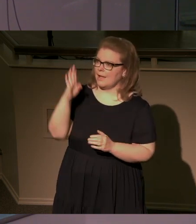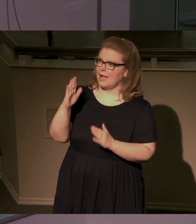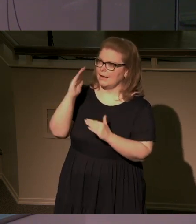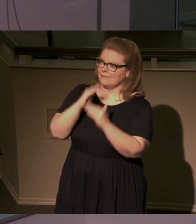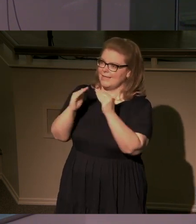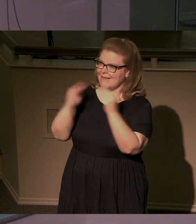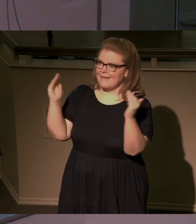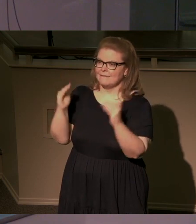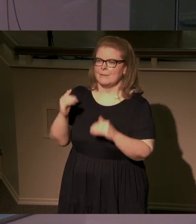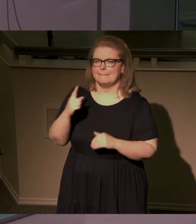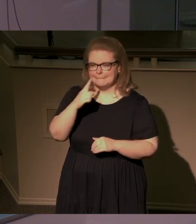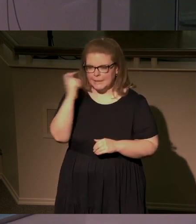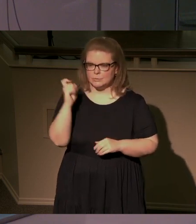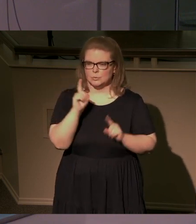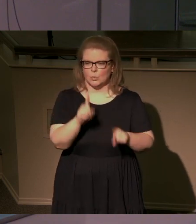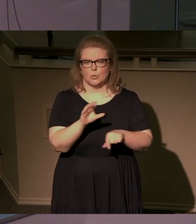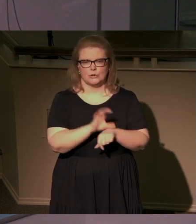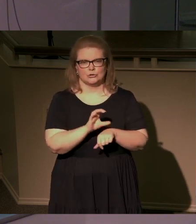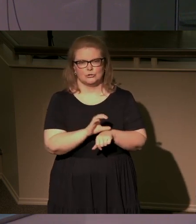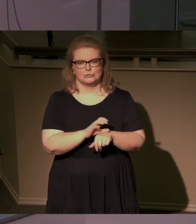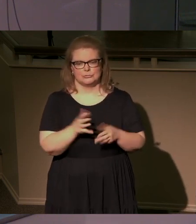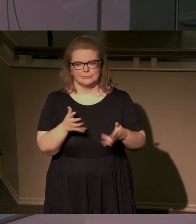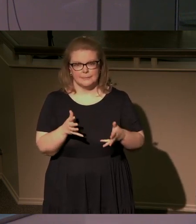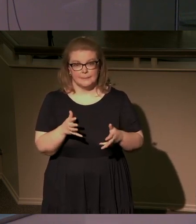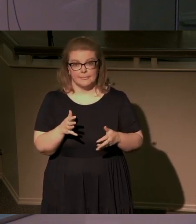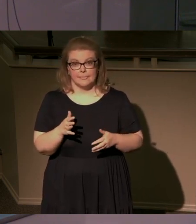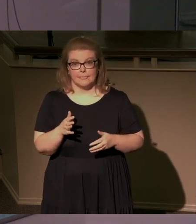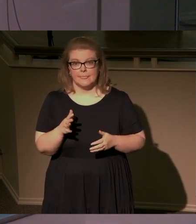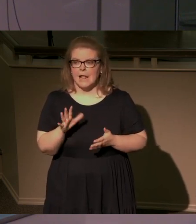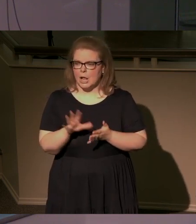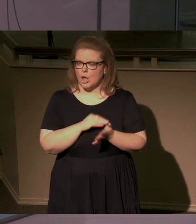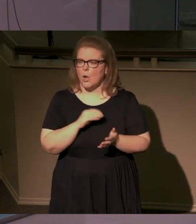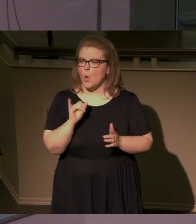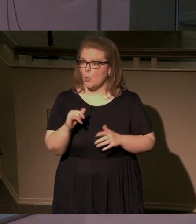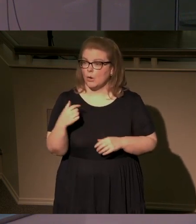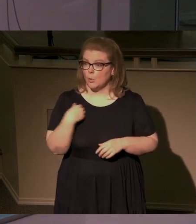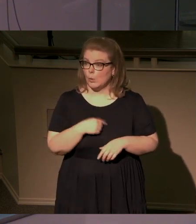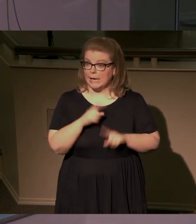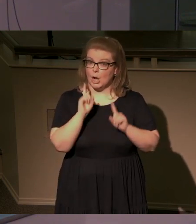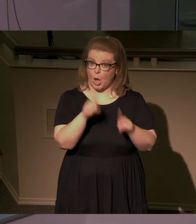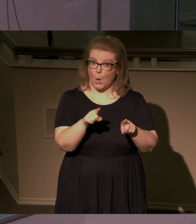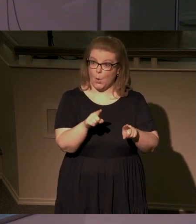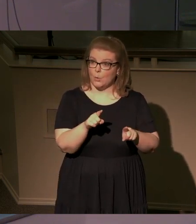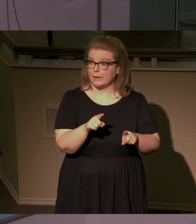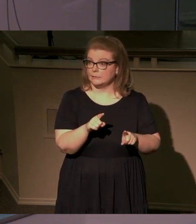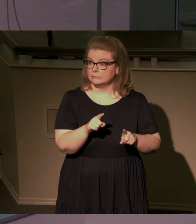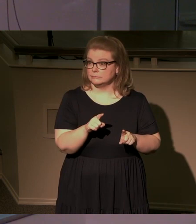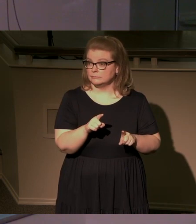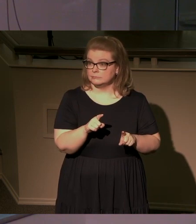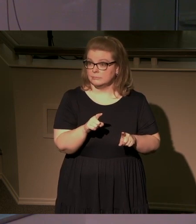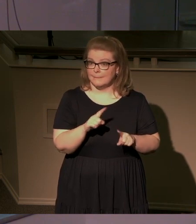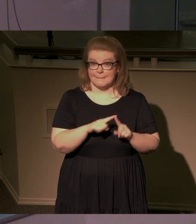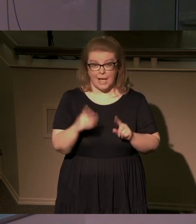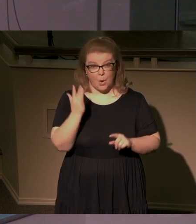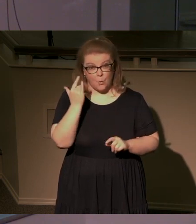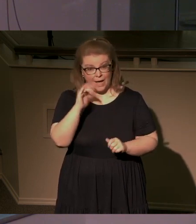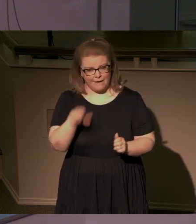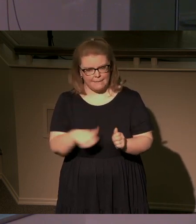you go to church. They'll learn that you do a thing, but not why you do a